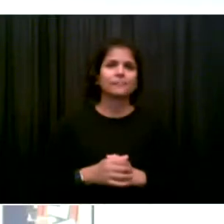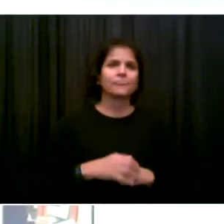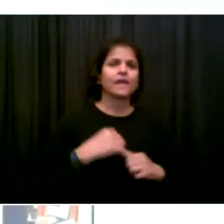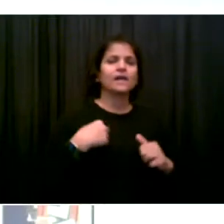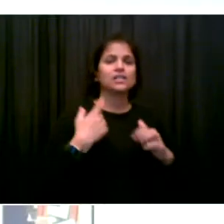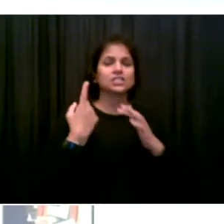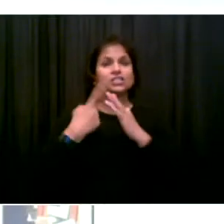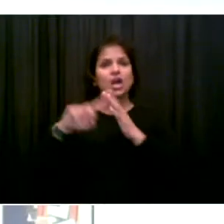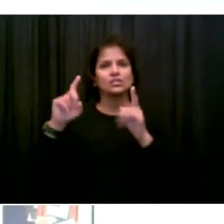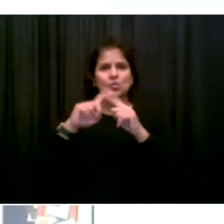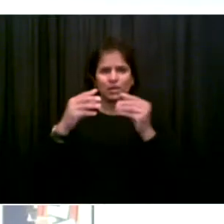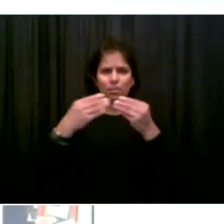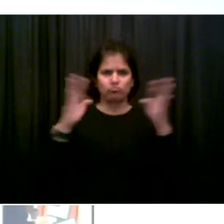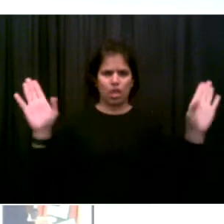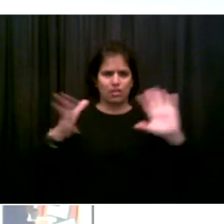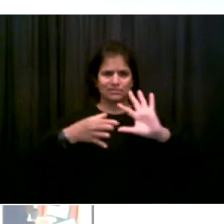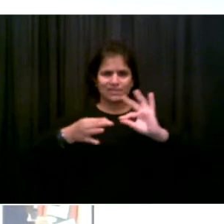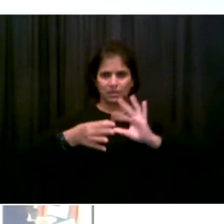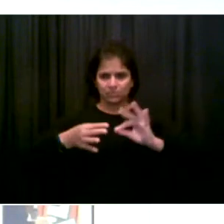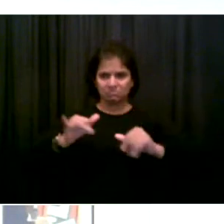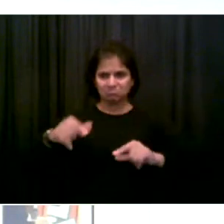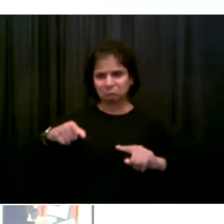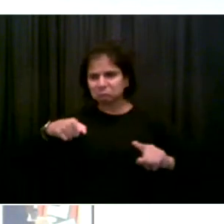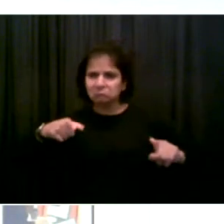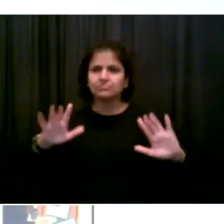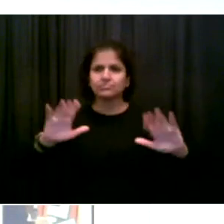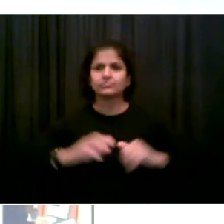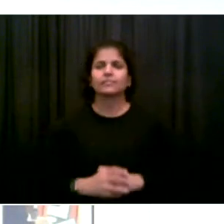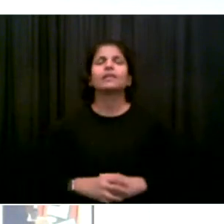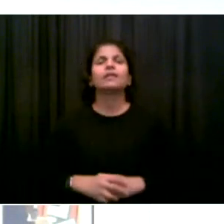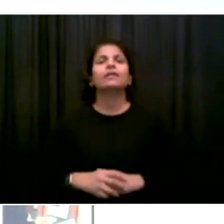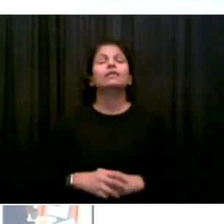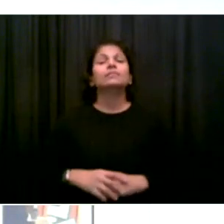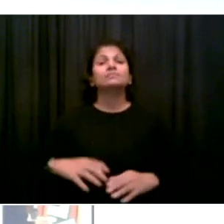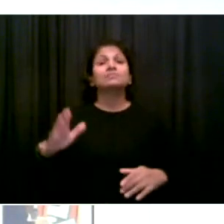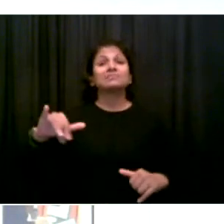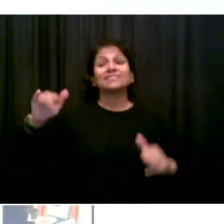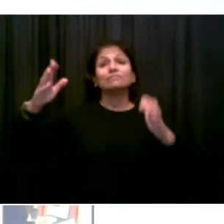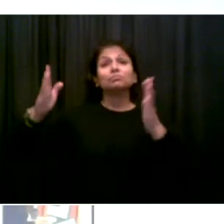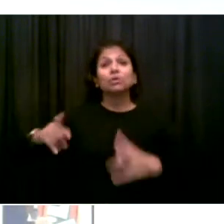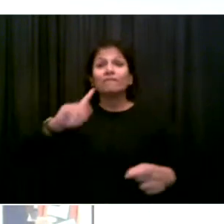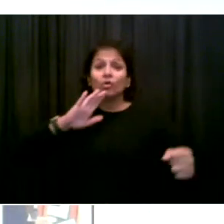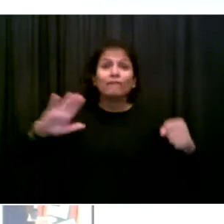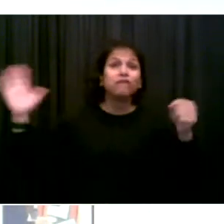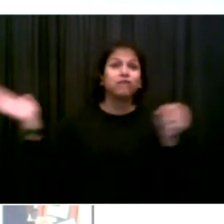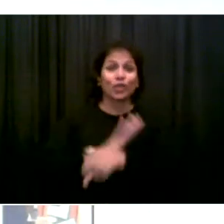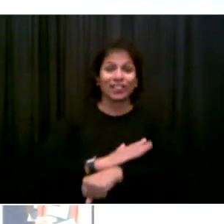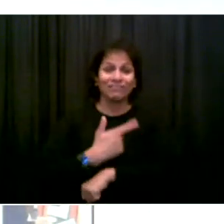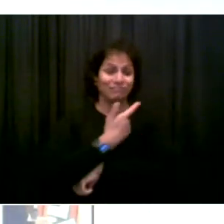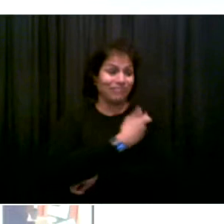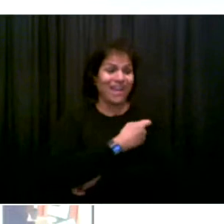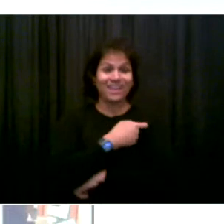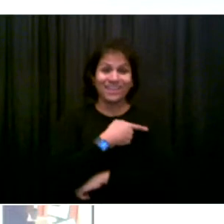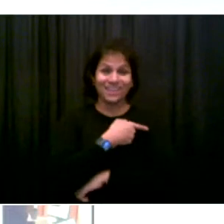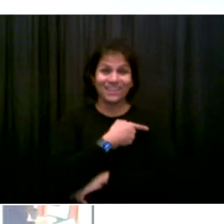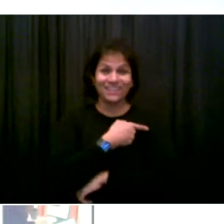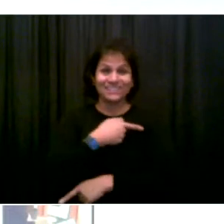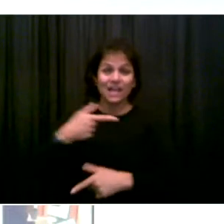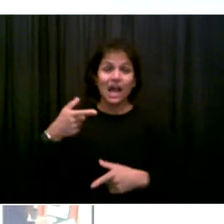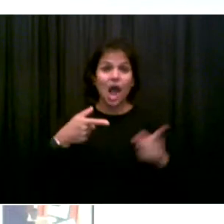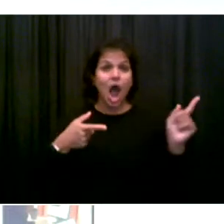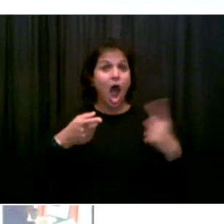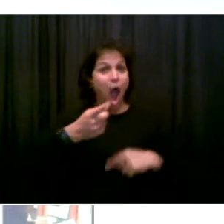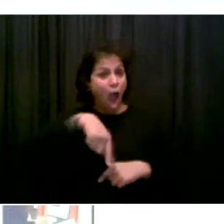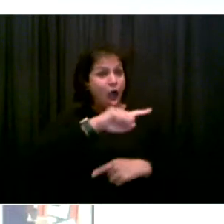version is that when fully vaccinated people are gathering with other fully vaccinated people, that does mean that